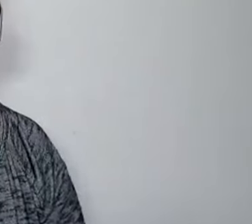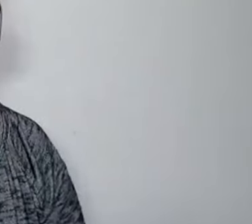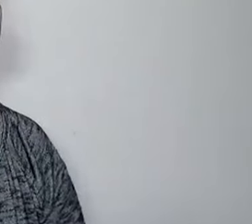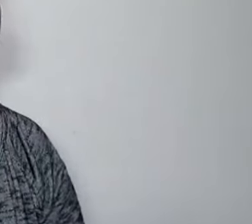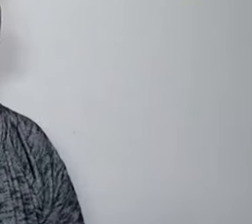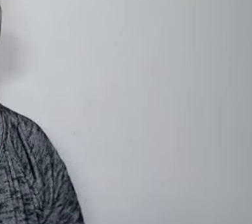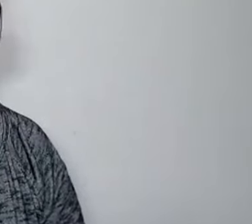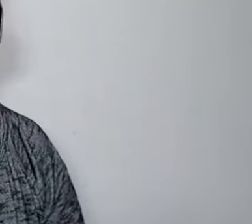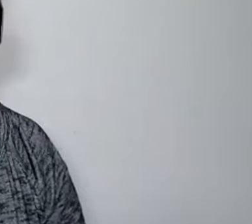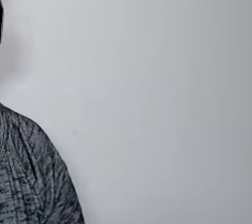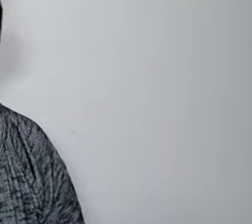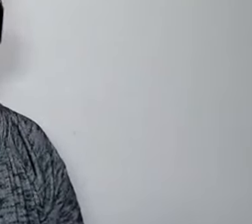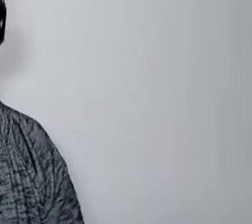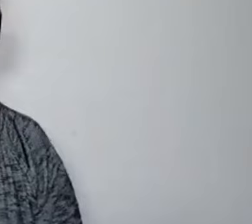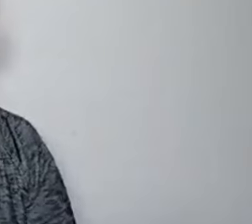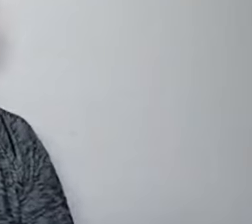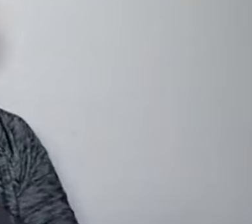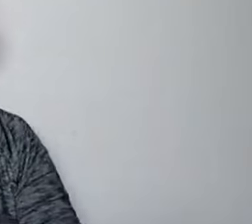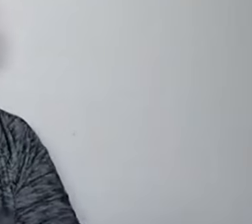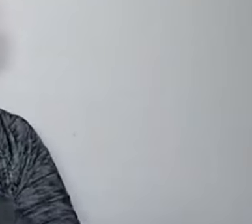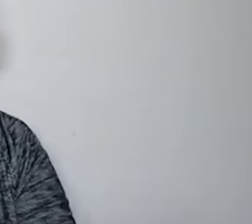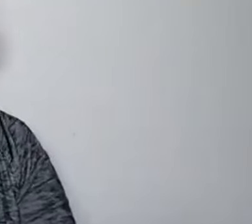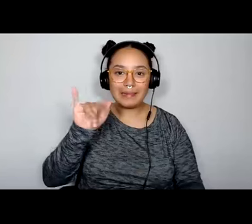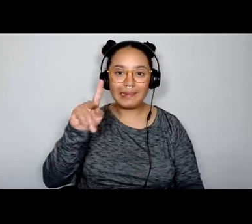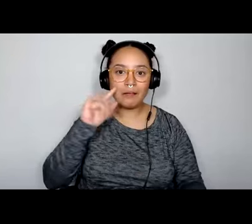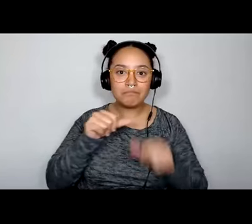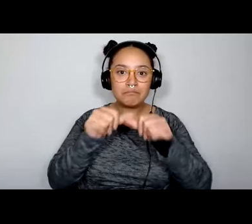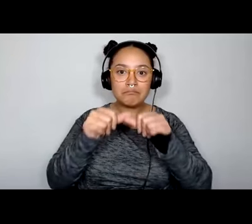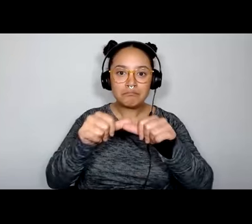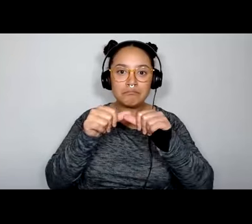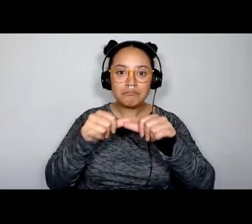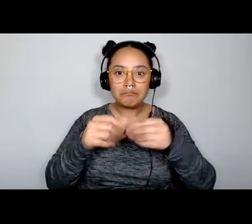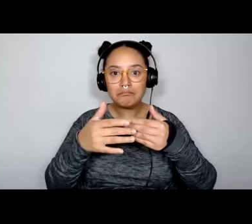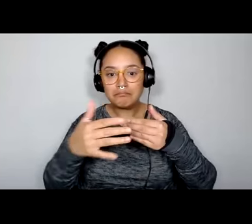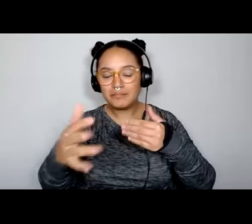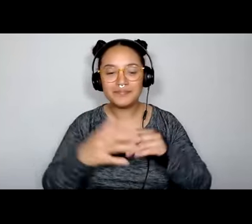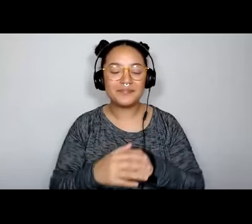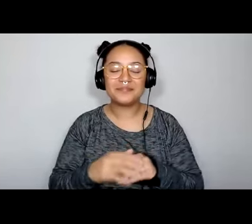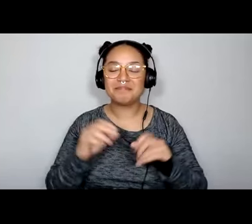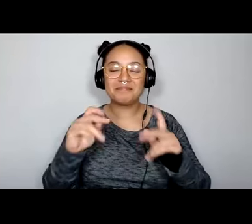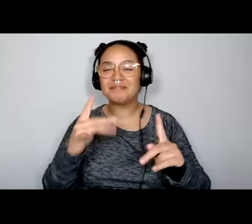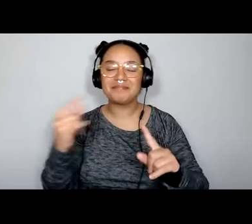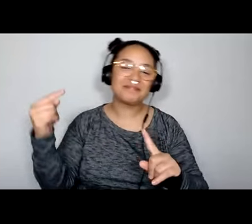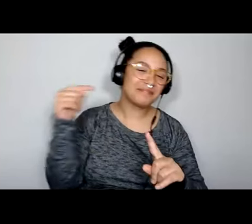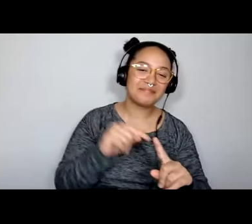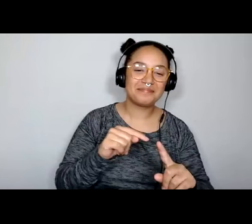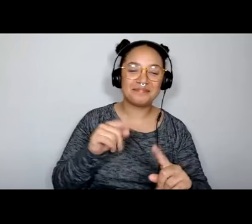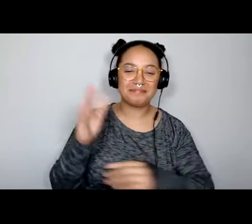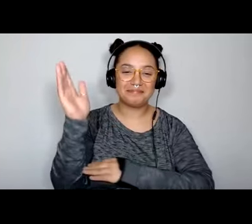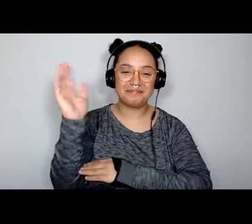My YouTube link just continued on there. Okay, let's go back to our presentation.